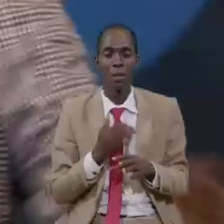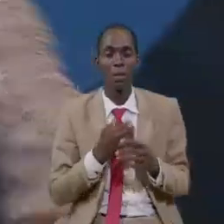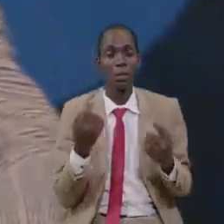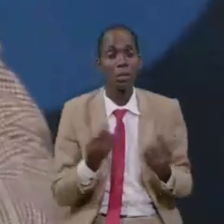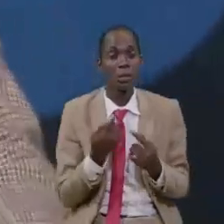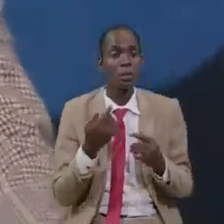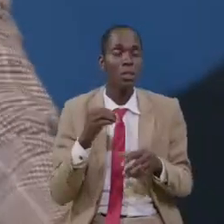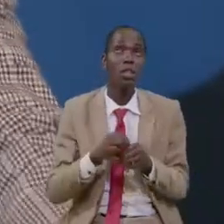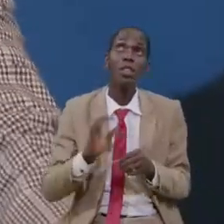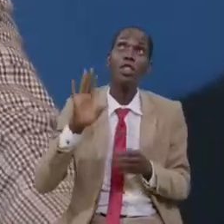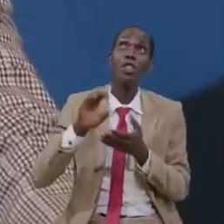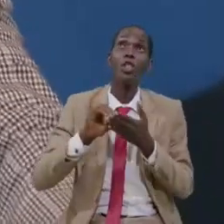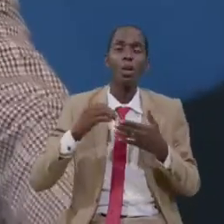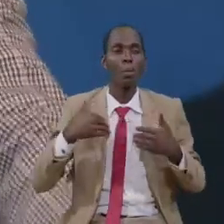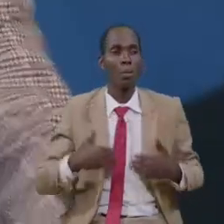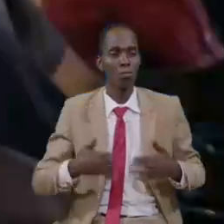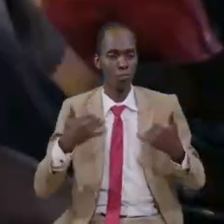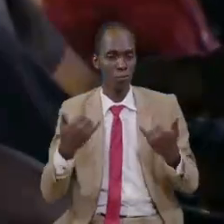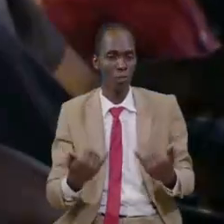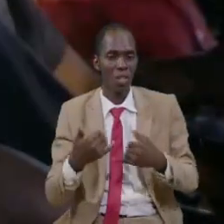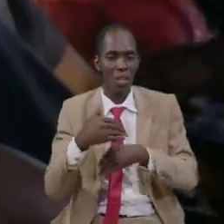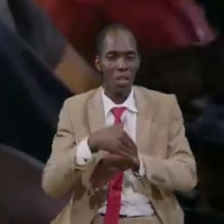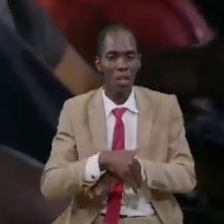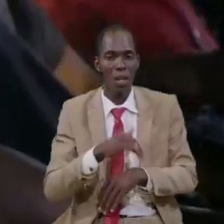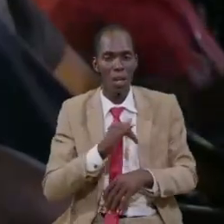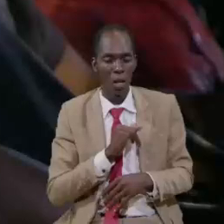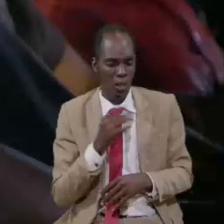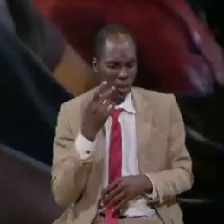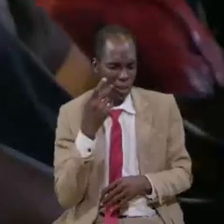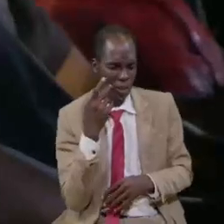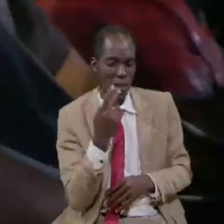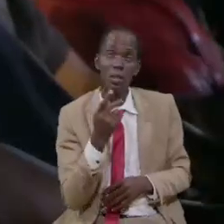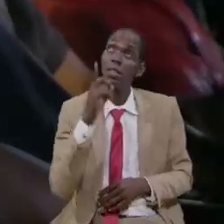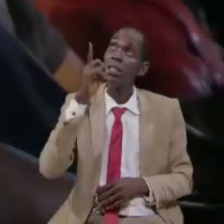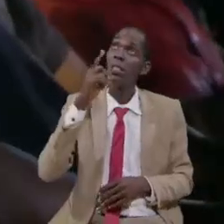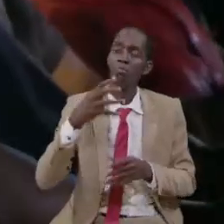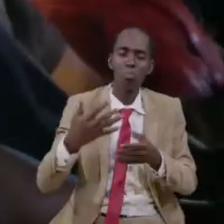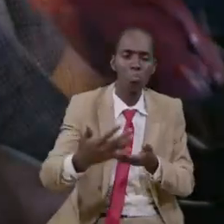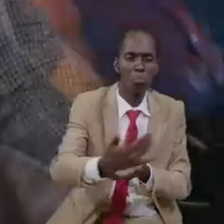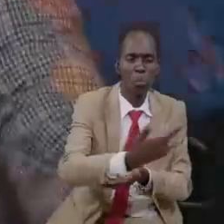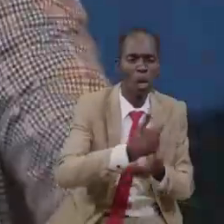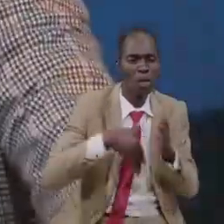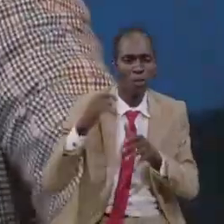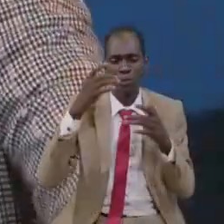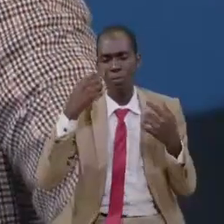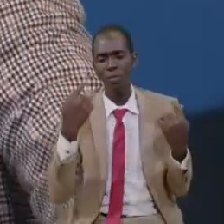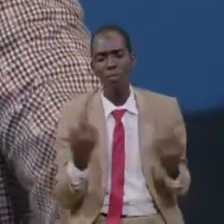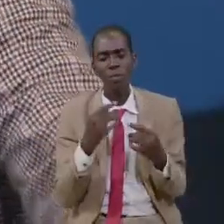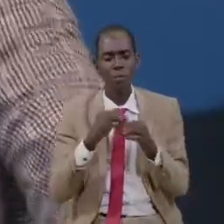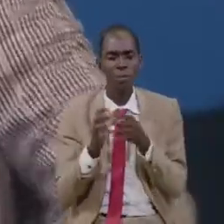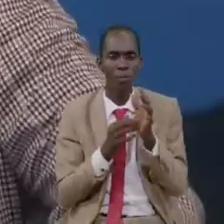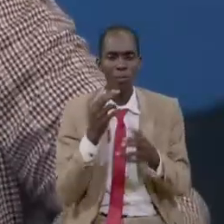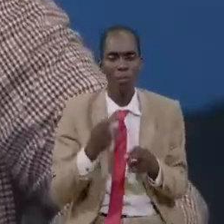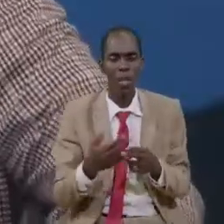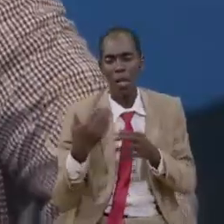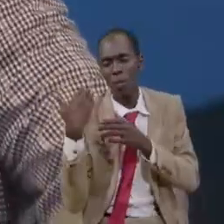Tonight, I see him taking away all your sin. bearing away all your sin,